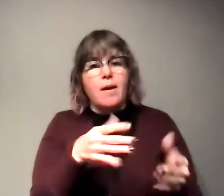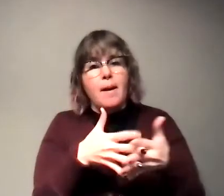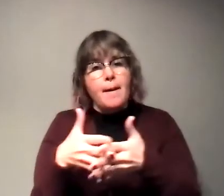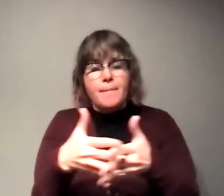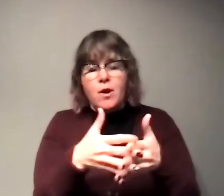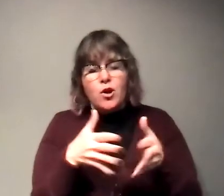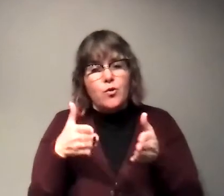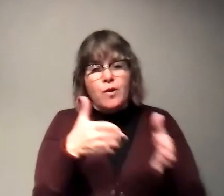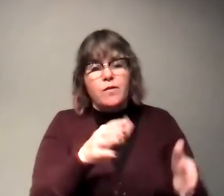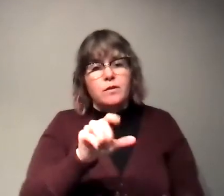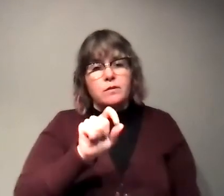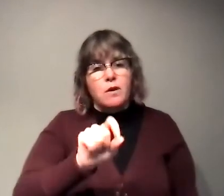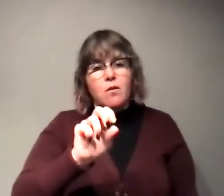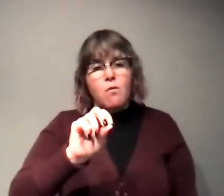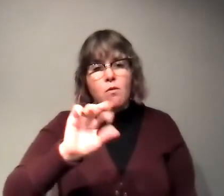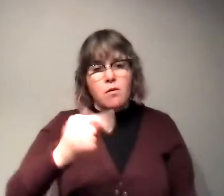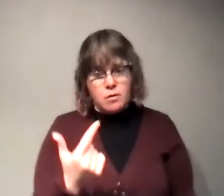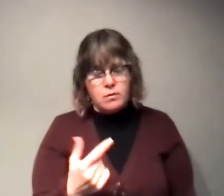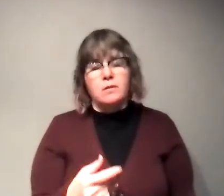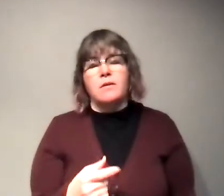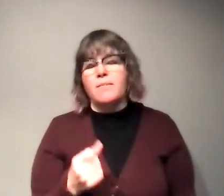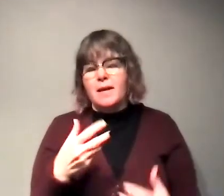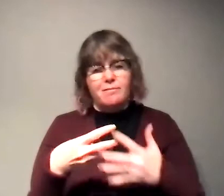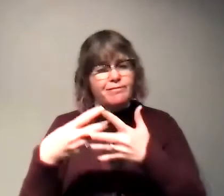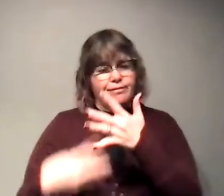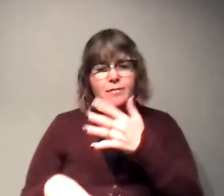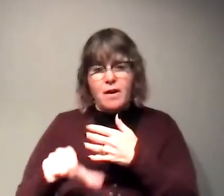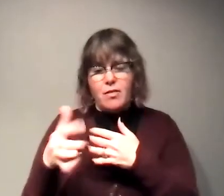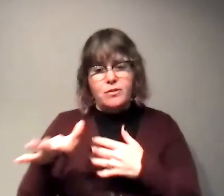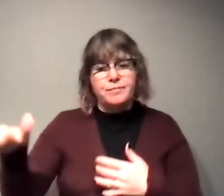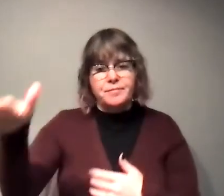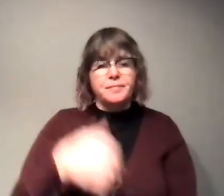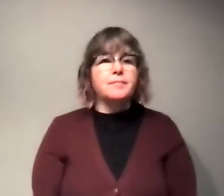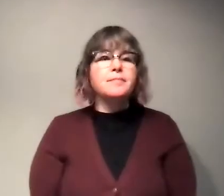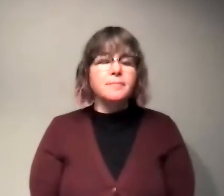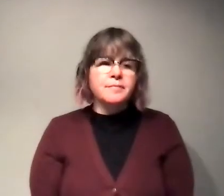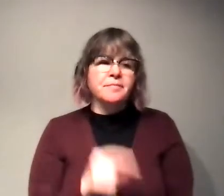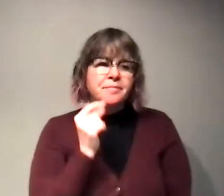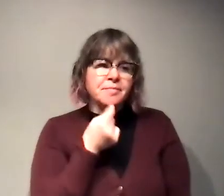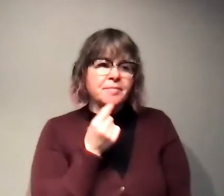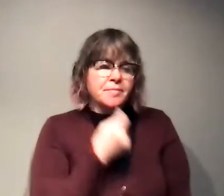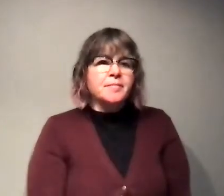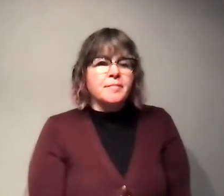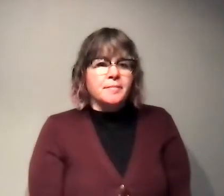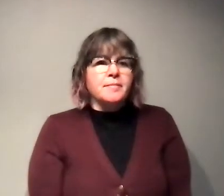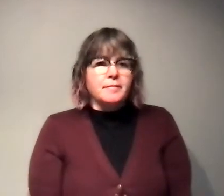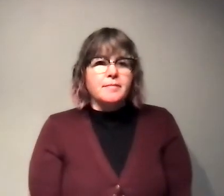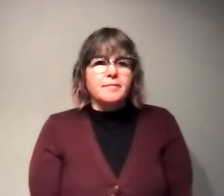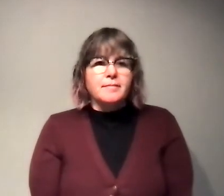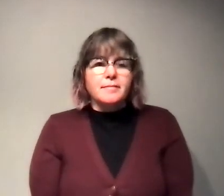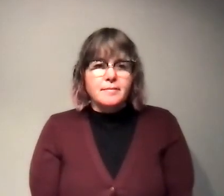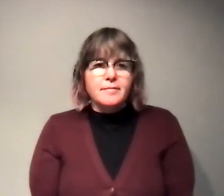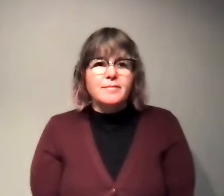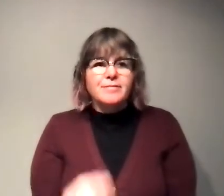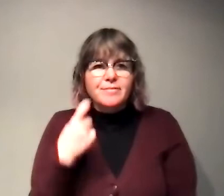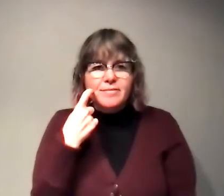AmericanRivers.org is a great one, but there are many more out there. Very cool. Very cool. I just as you were answering the question,